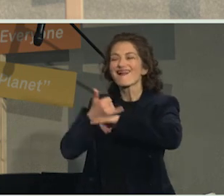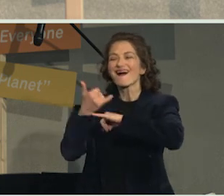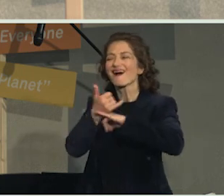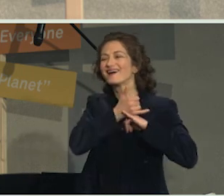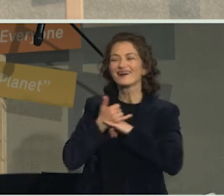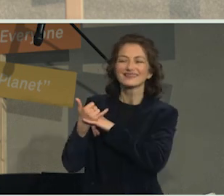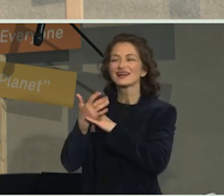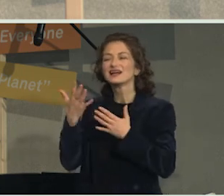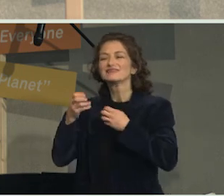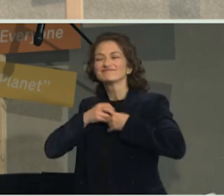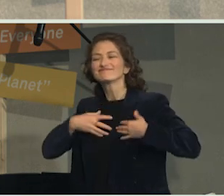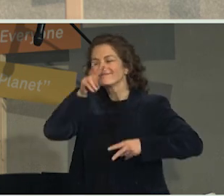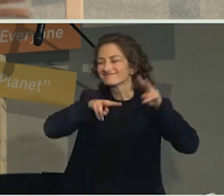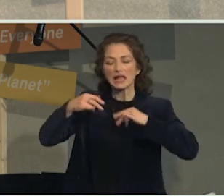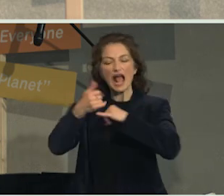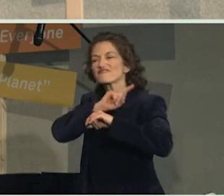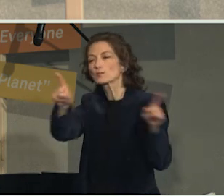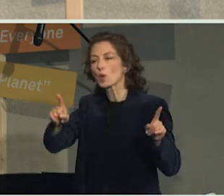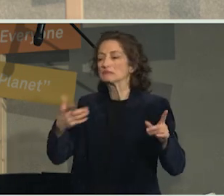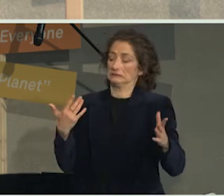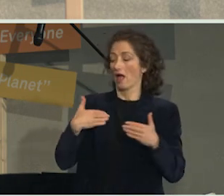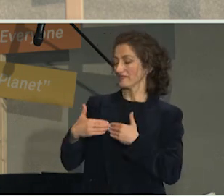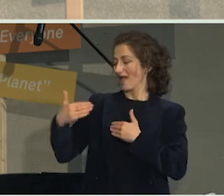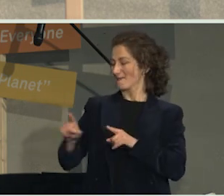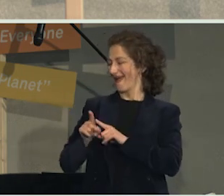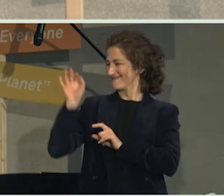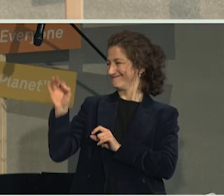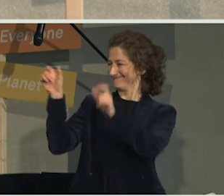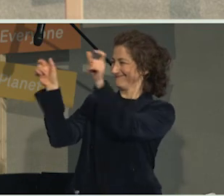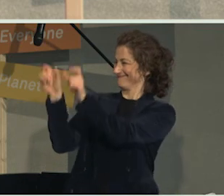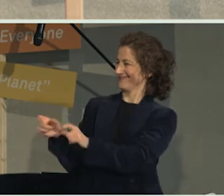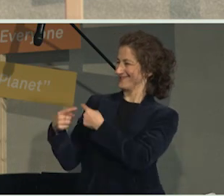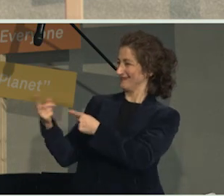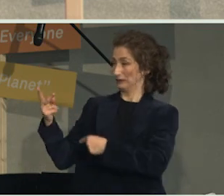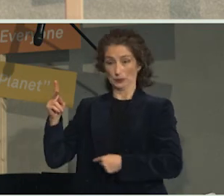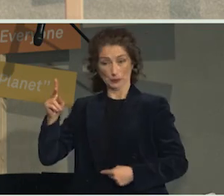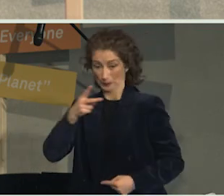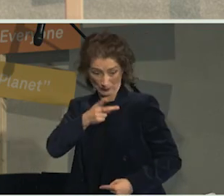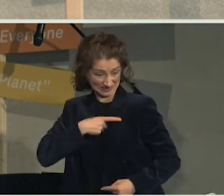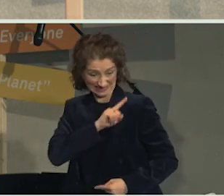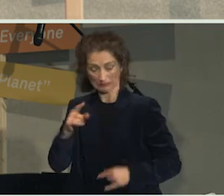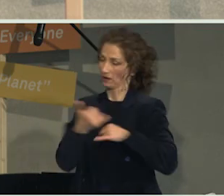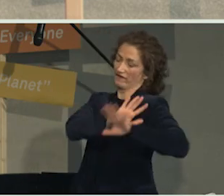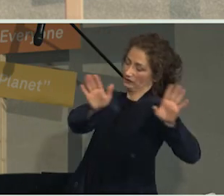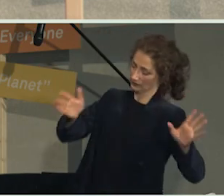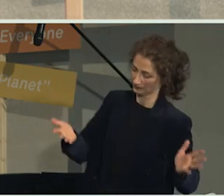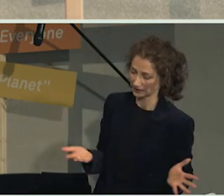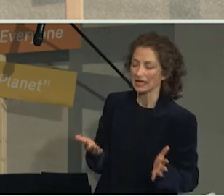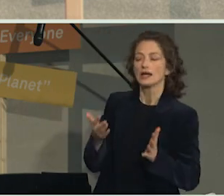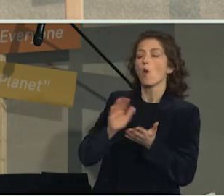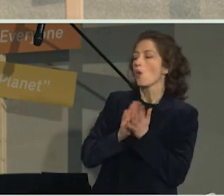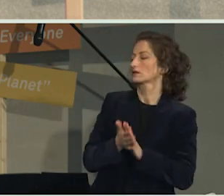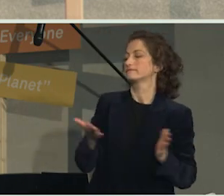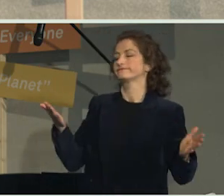aren't just like us, and about how the billions of people most likely to suffer from the immediate impact of global warming